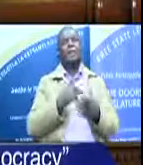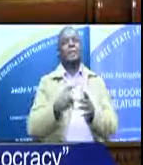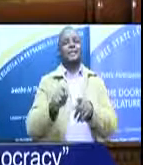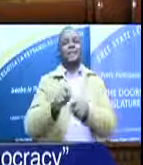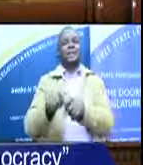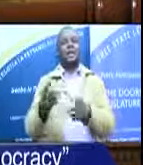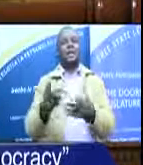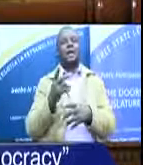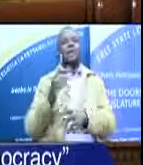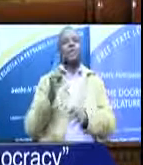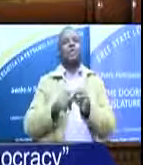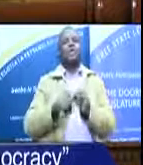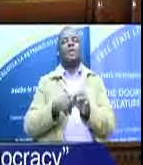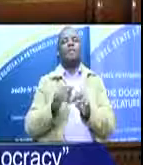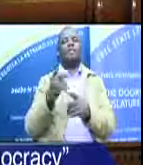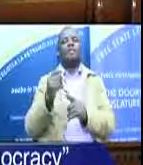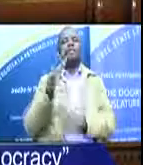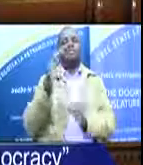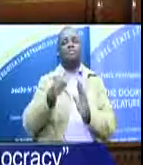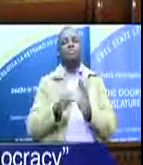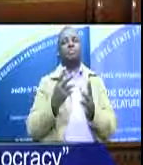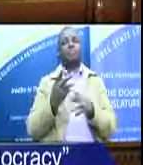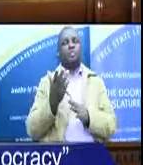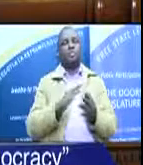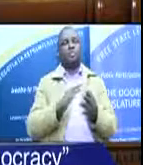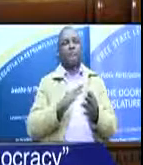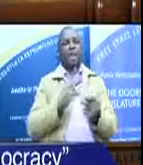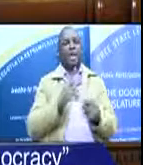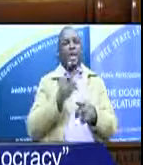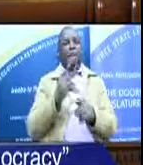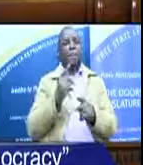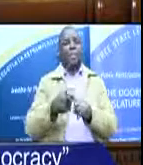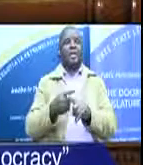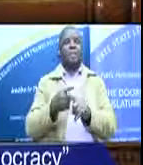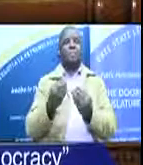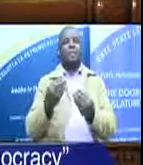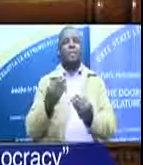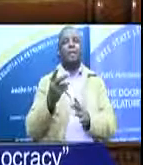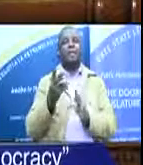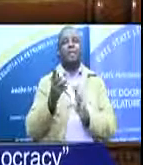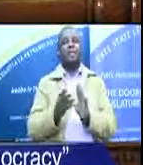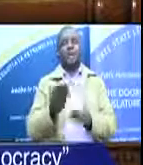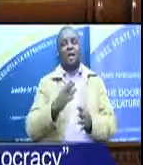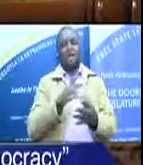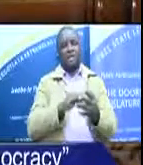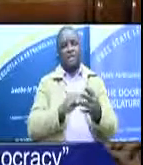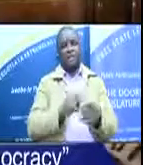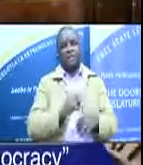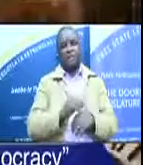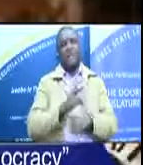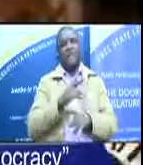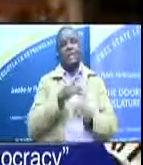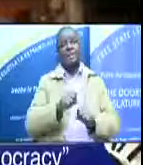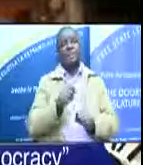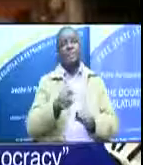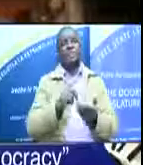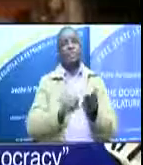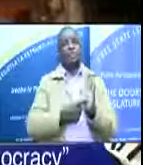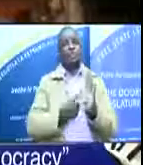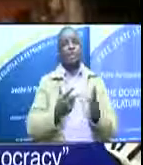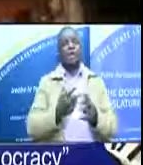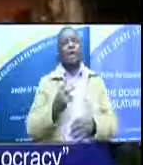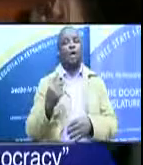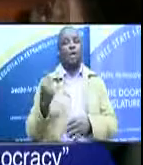decrease maternal and under 5 mortalities. Briefly, this is an accountable model that emphasizes that